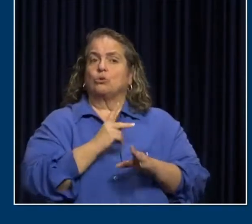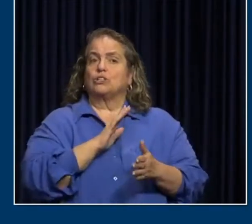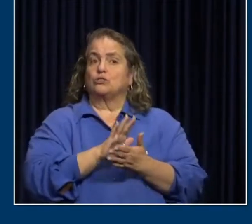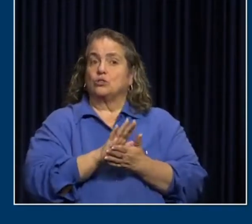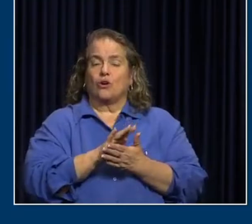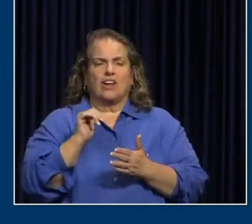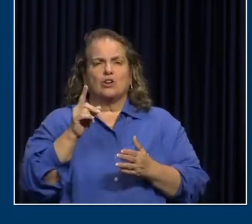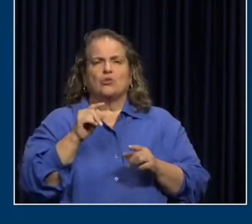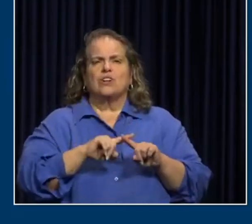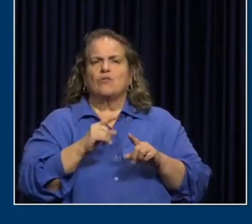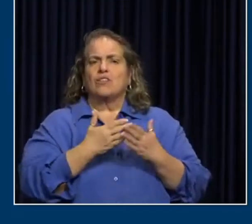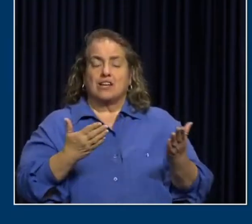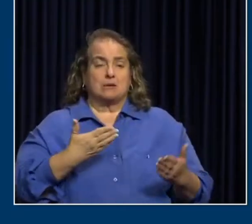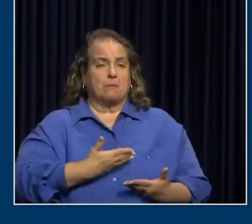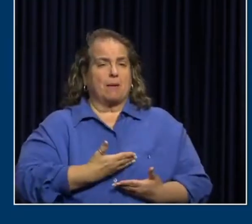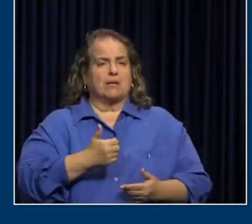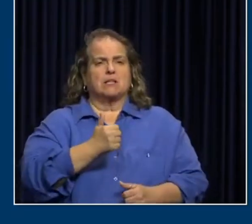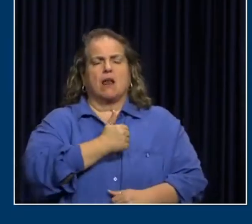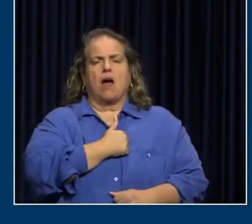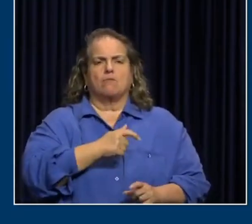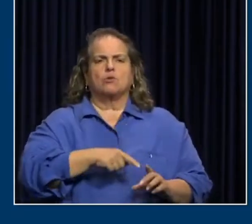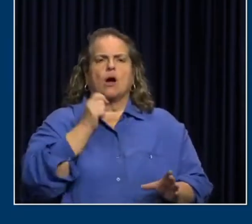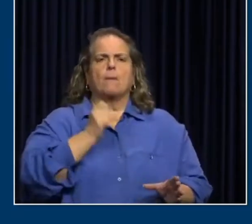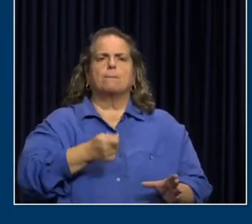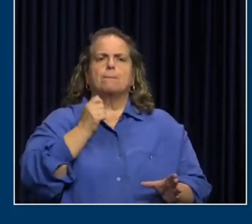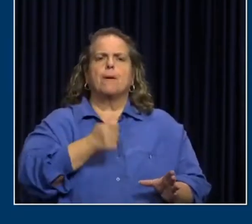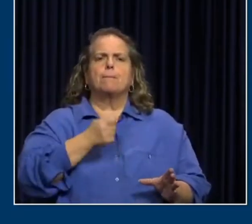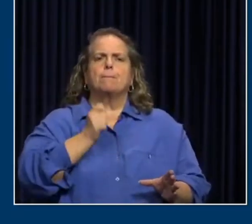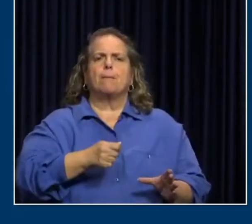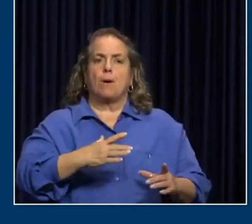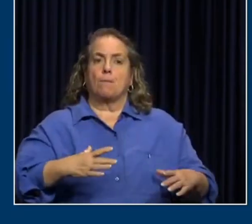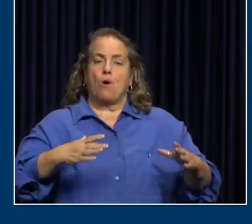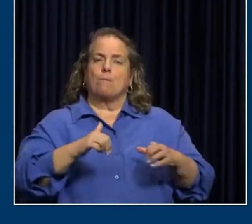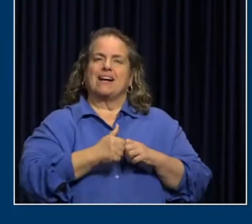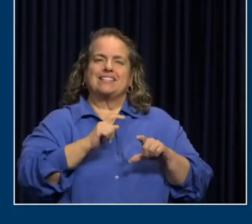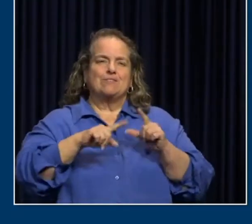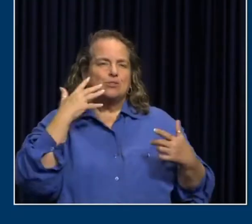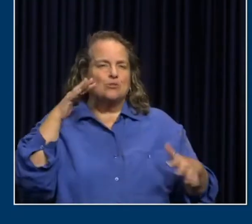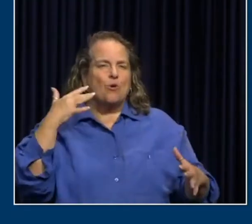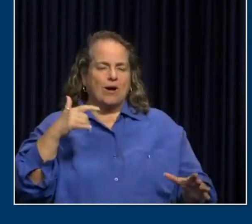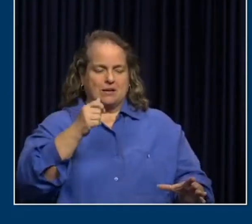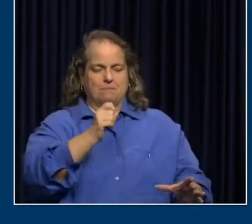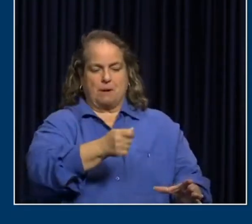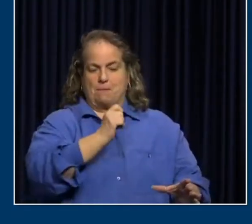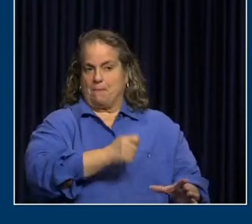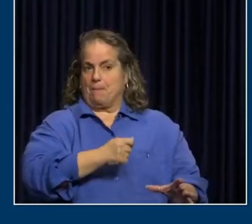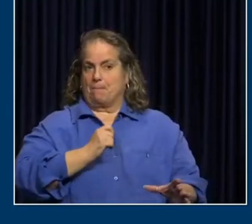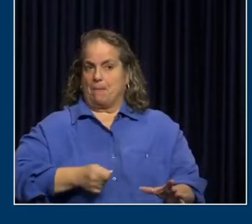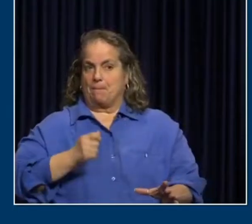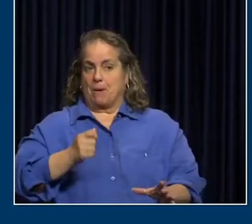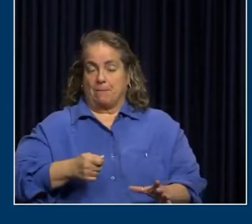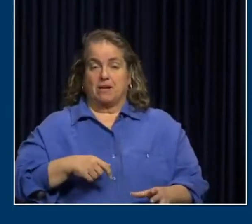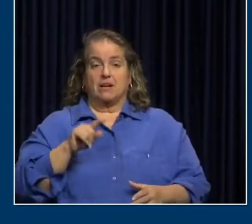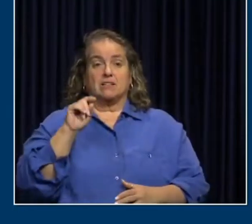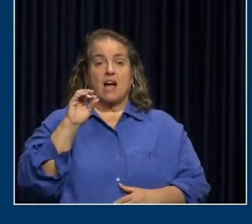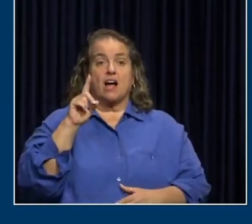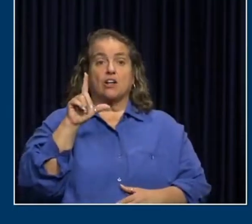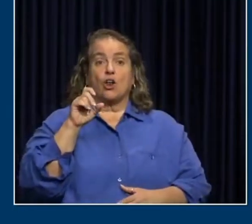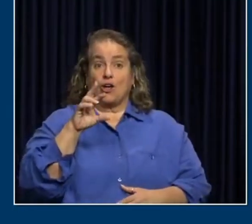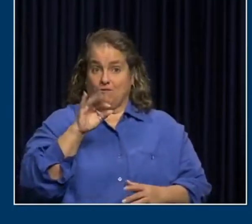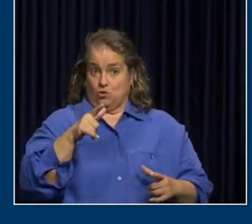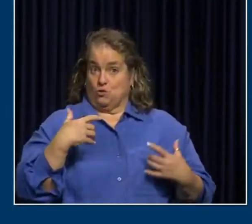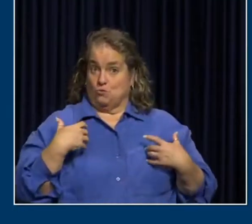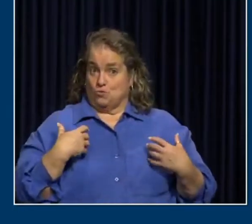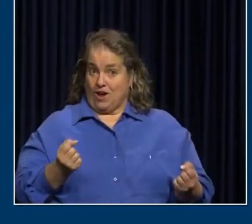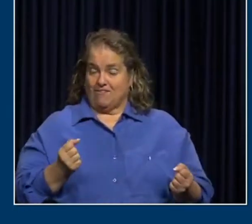love to tap on bowls and to make different sounds, which is a really, really great learning experience. And with your toddlers, if you get brave, you can put